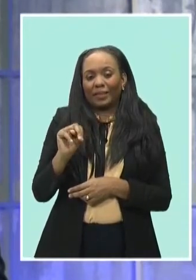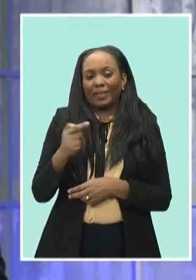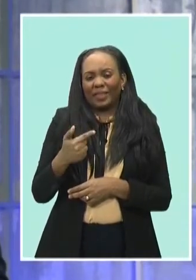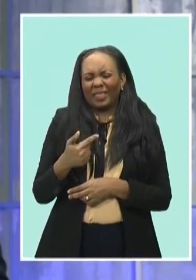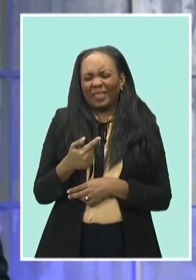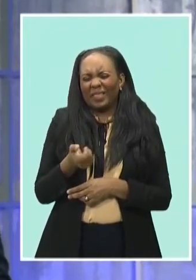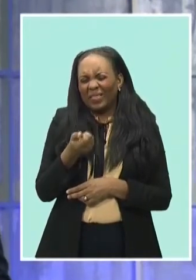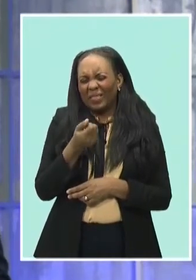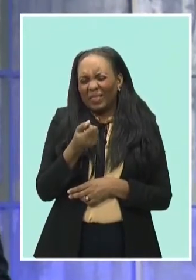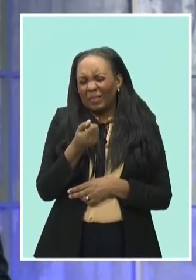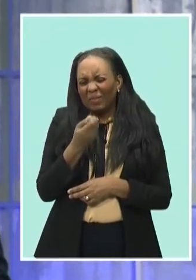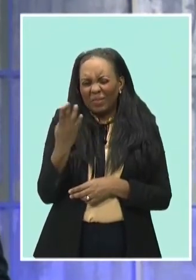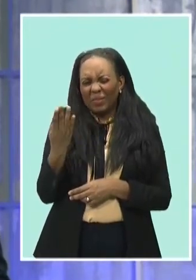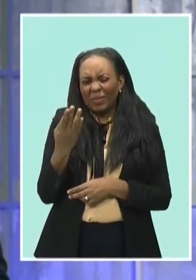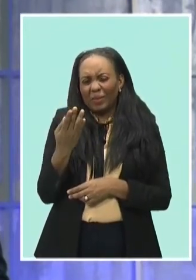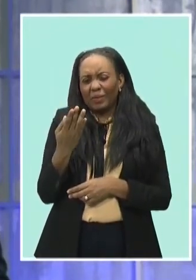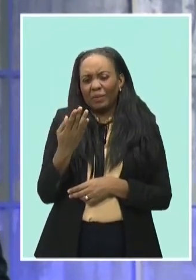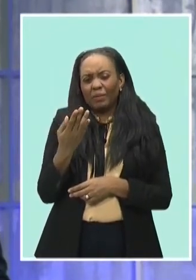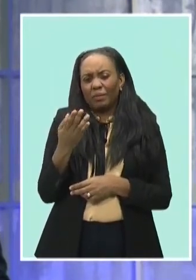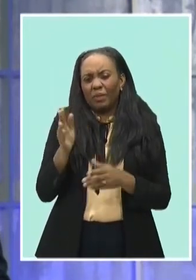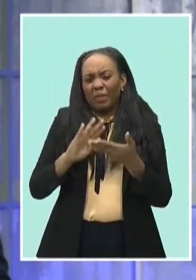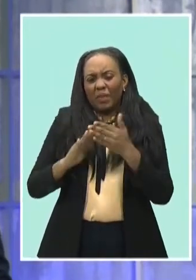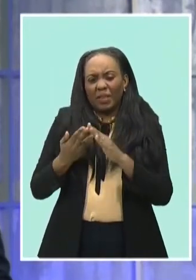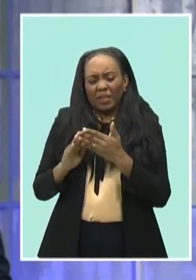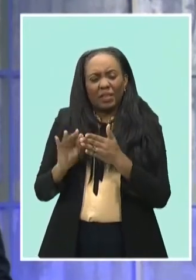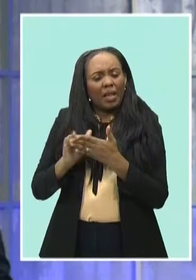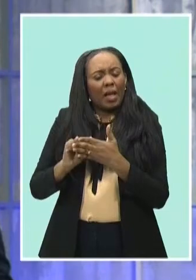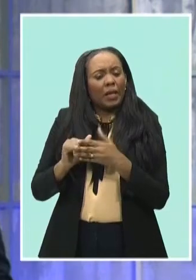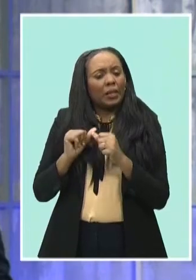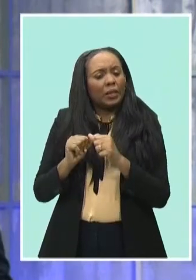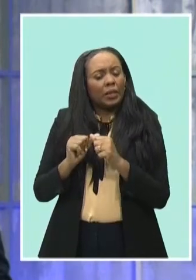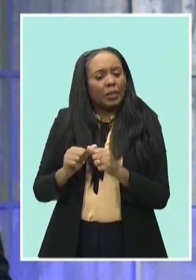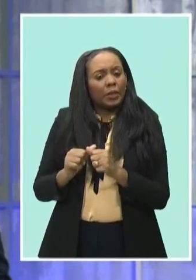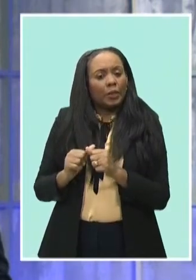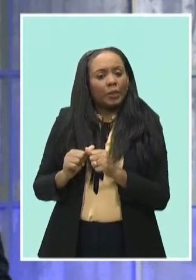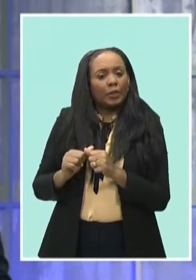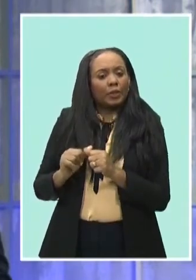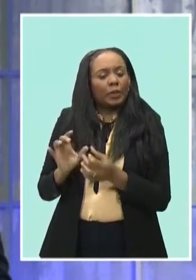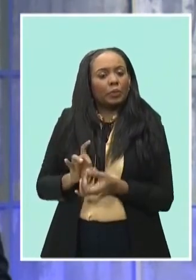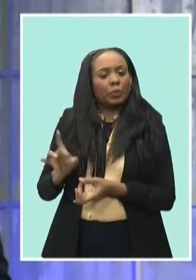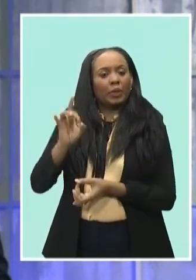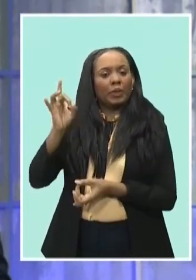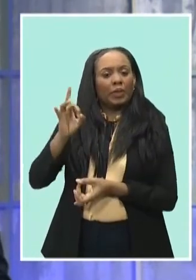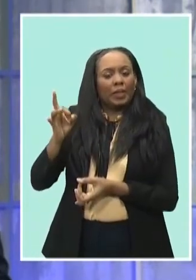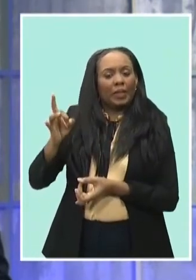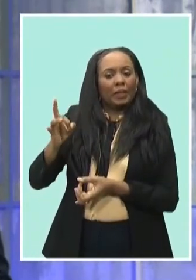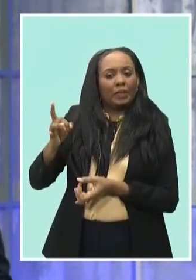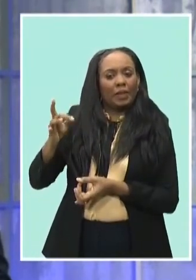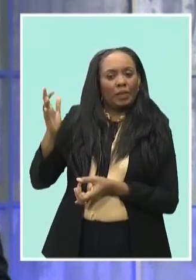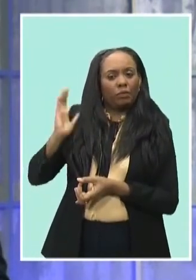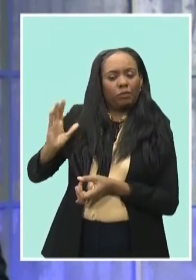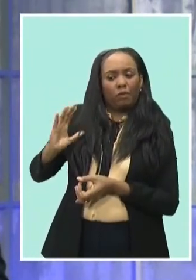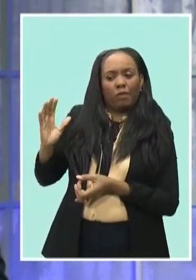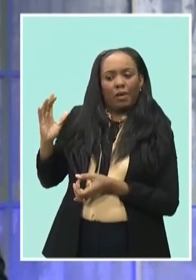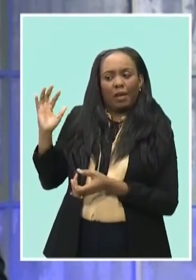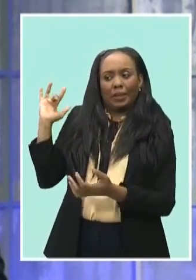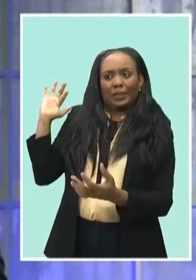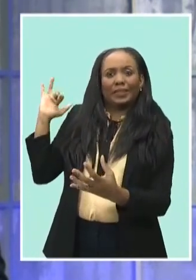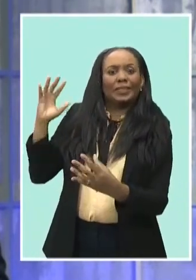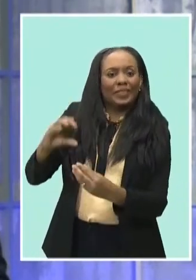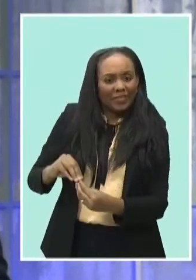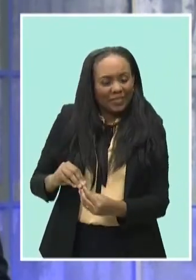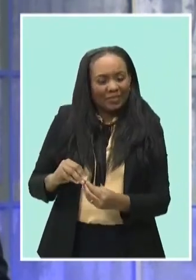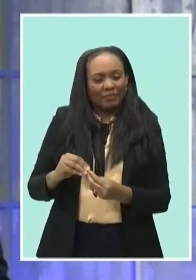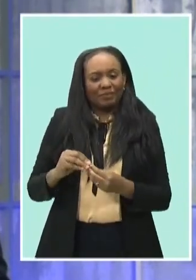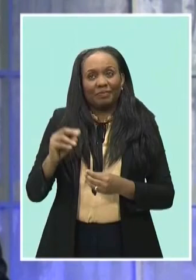few villages that has maintained its ancestral connectedness and spirit to succeed over the years. More in this